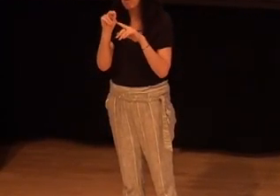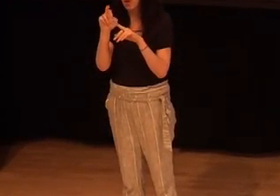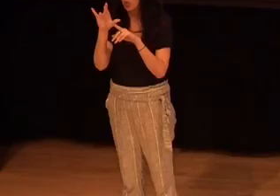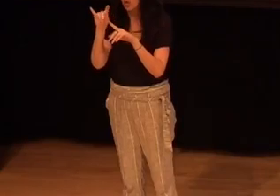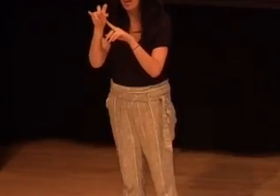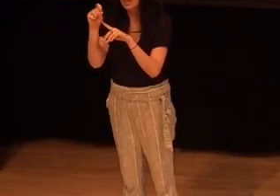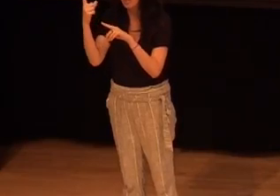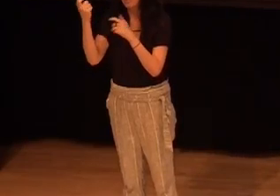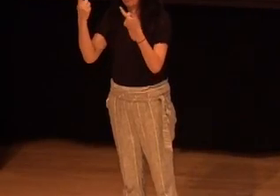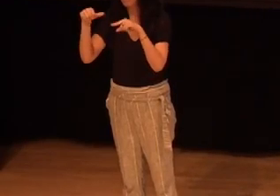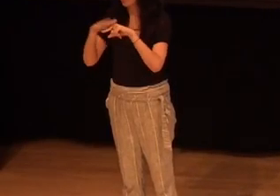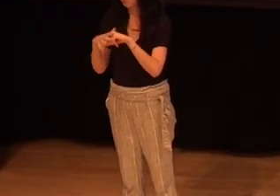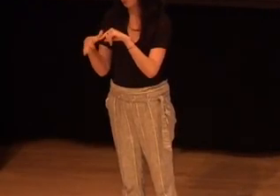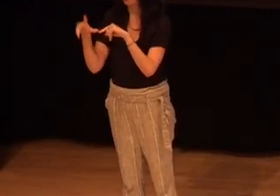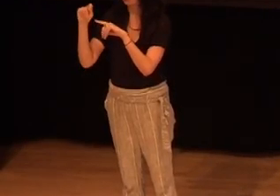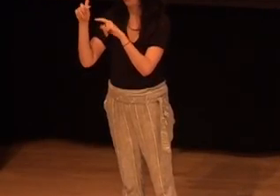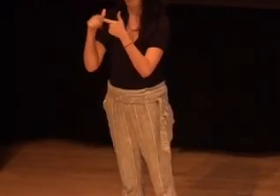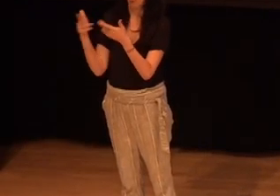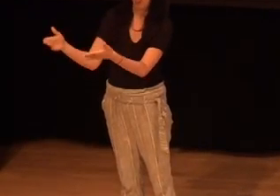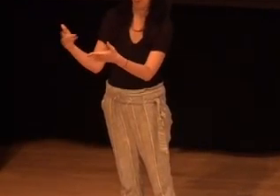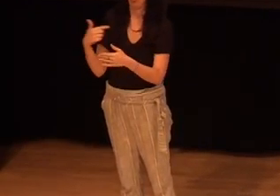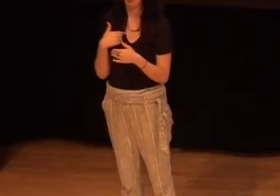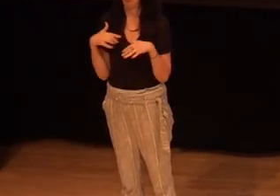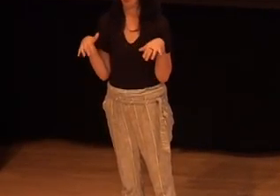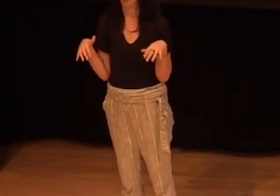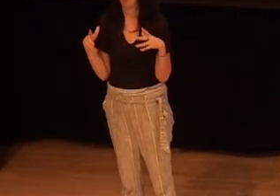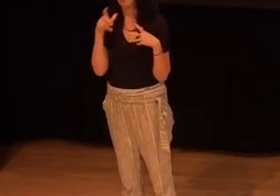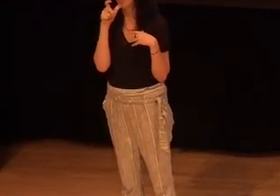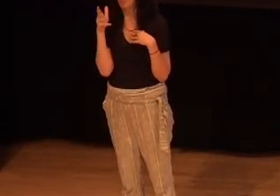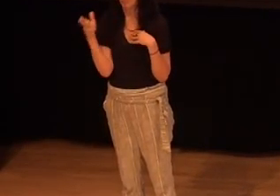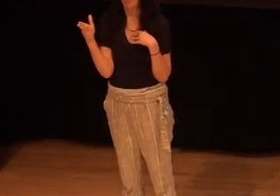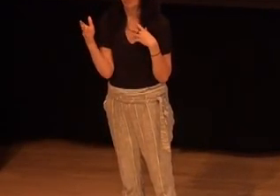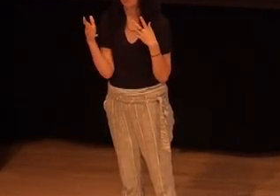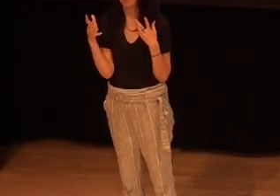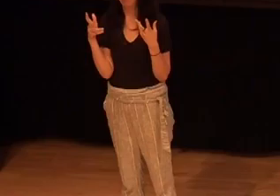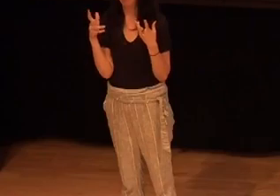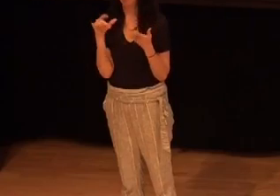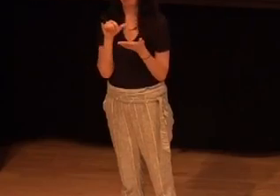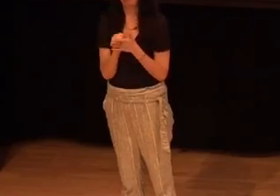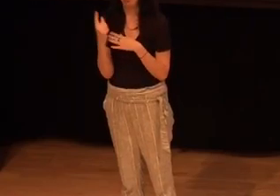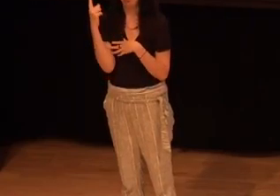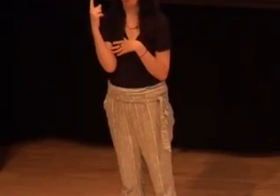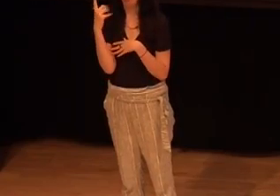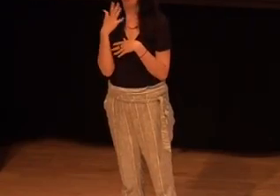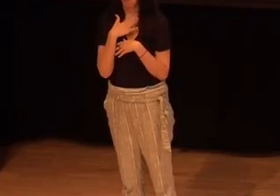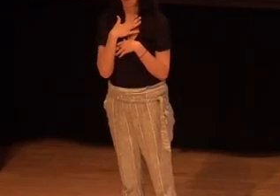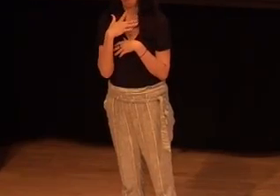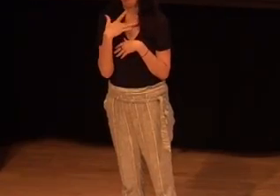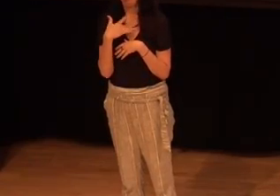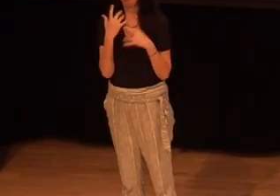on the TV, they're out there. We are not out there like that. So I realize that's one of my